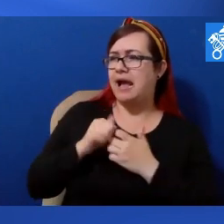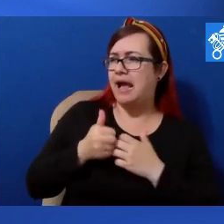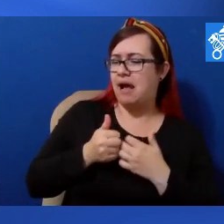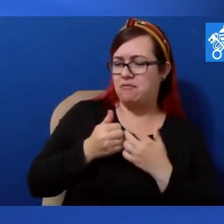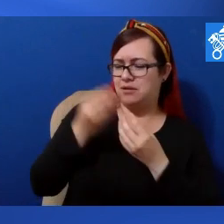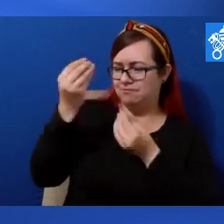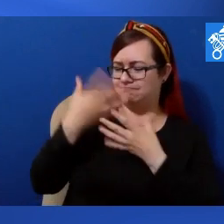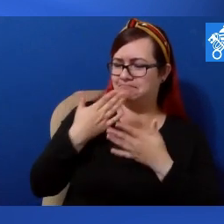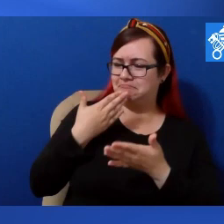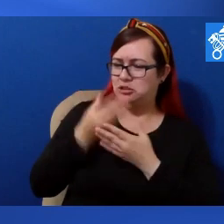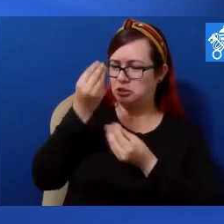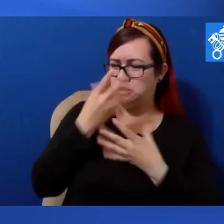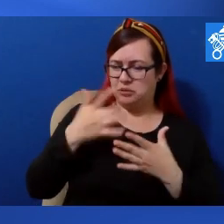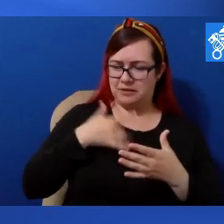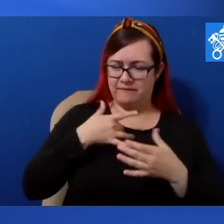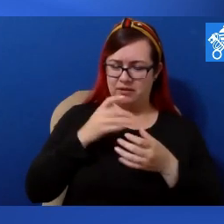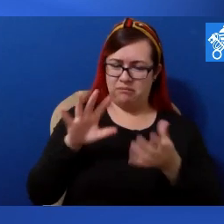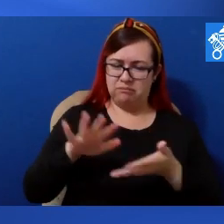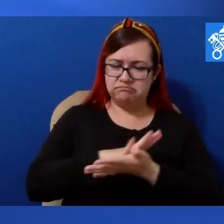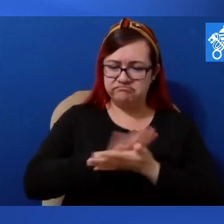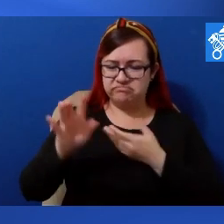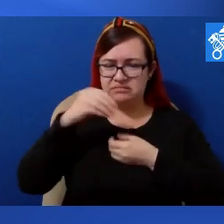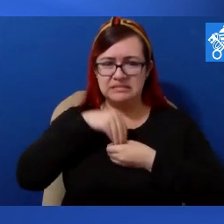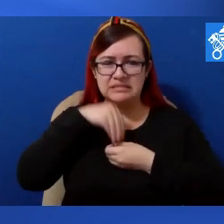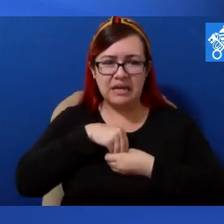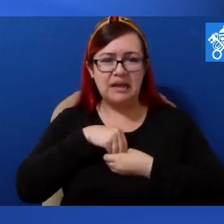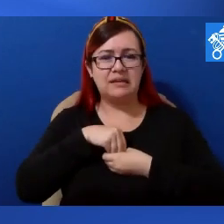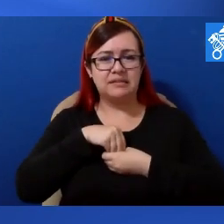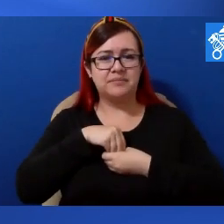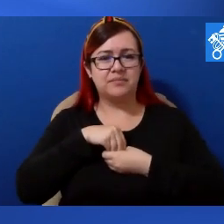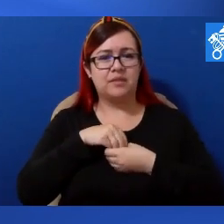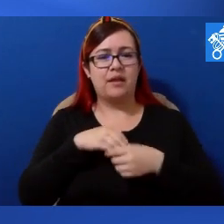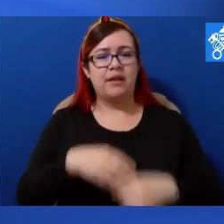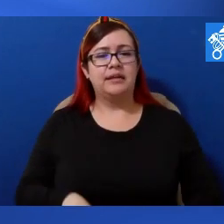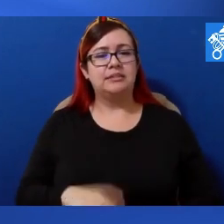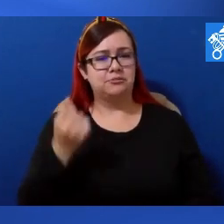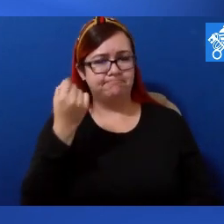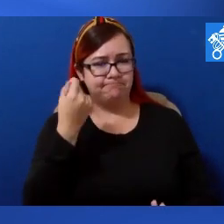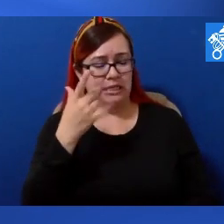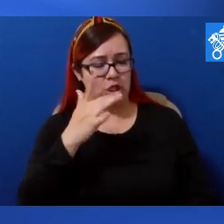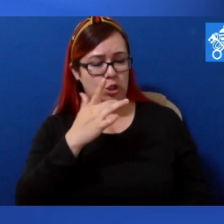have, what would you expect from such a one as I?"